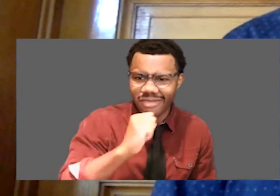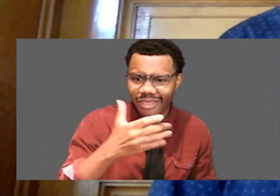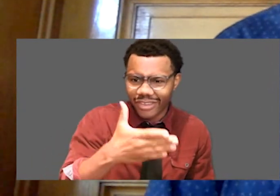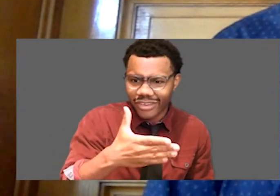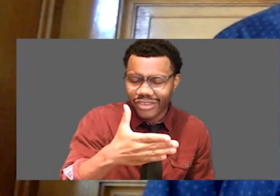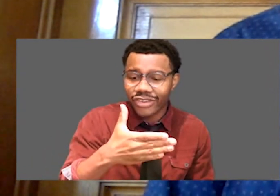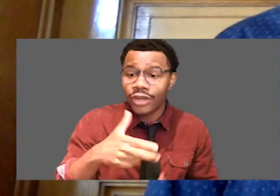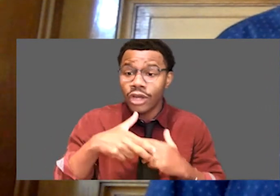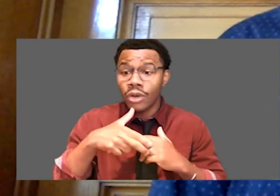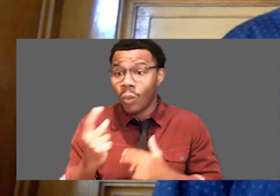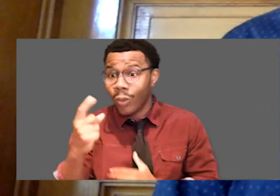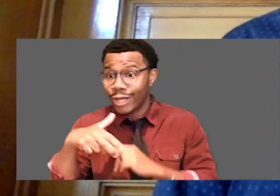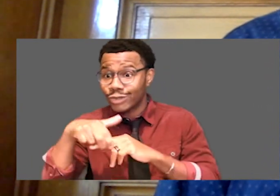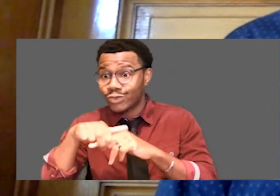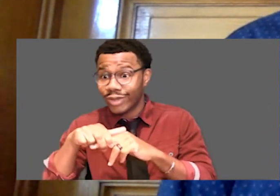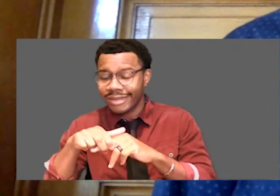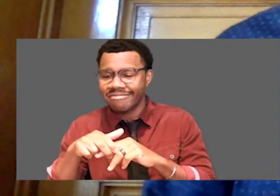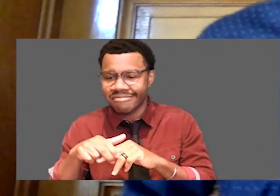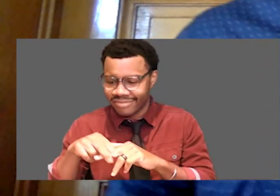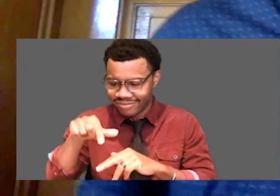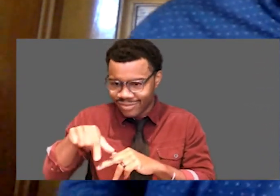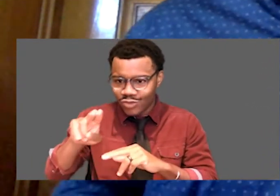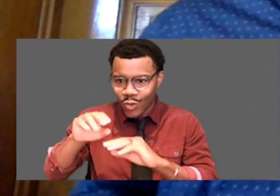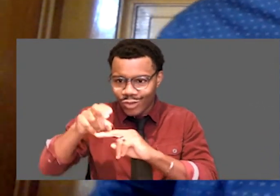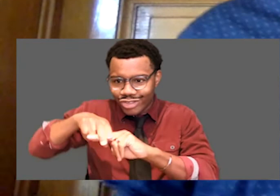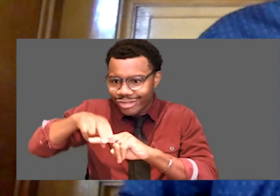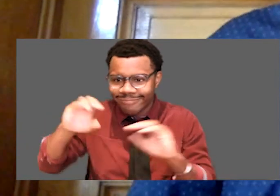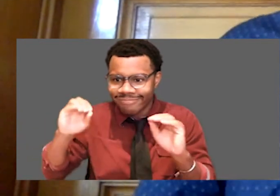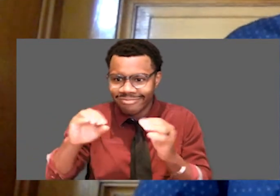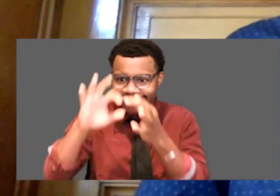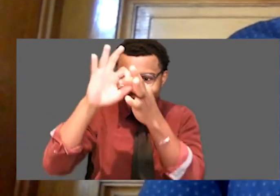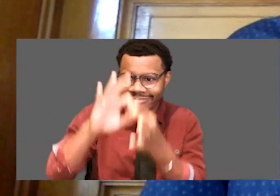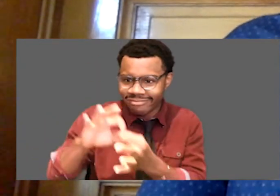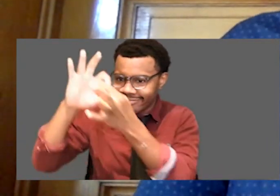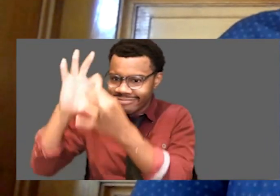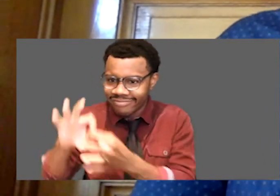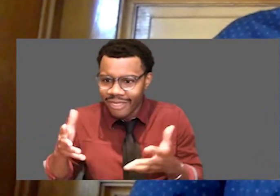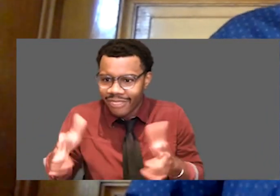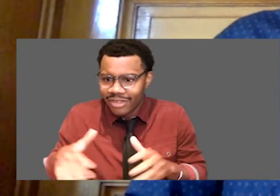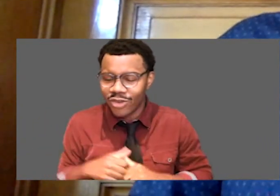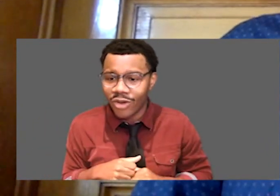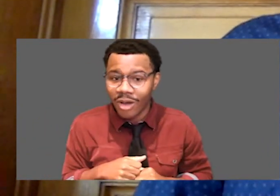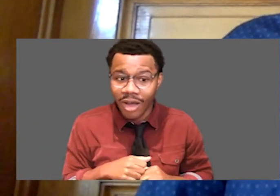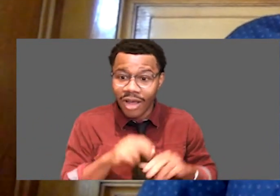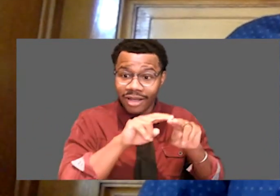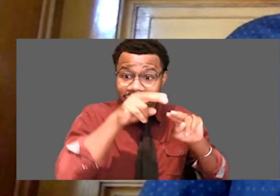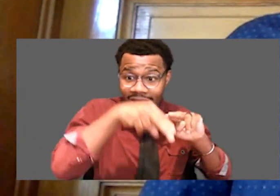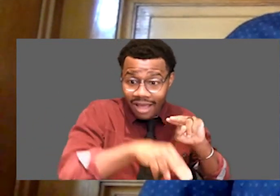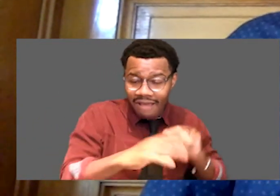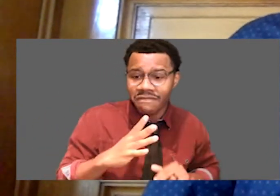two chains. But, though bullet dented, our slide was fine. In